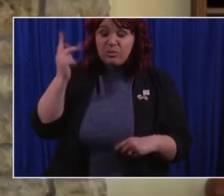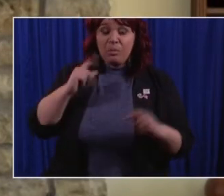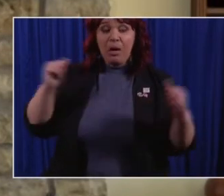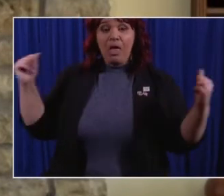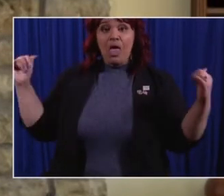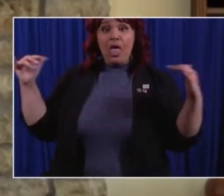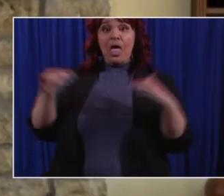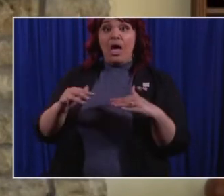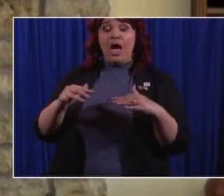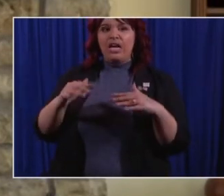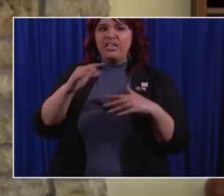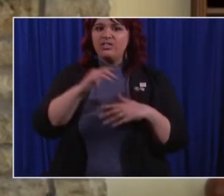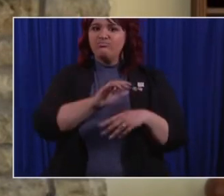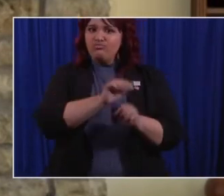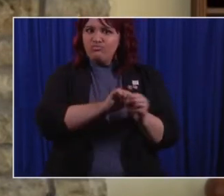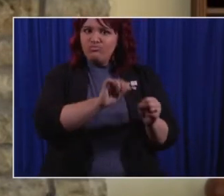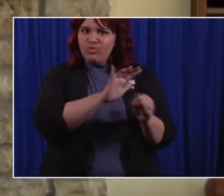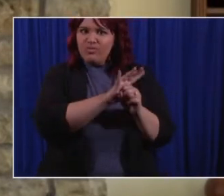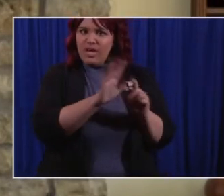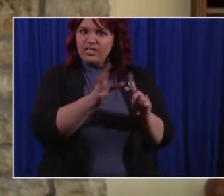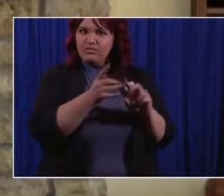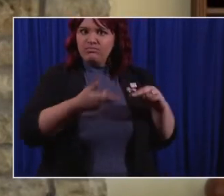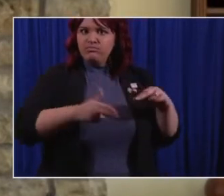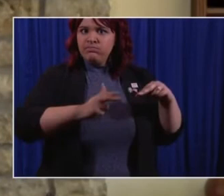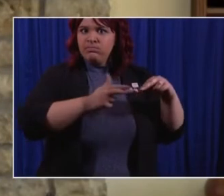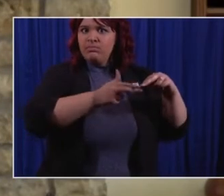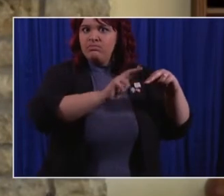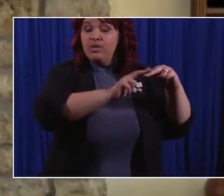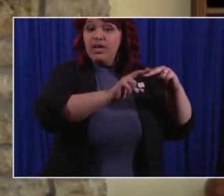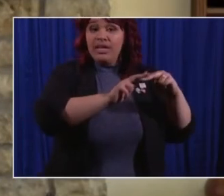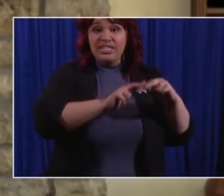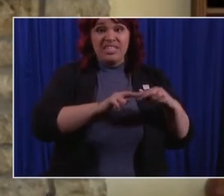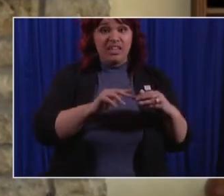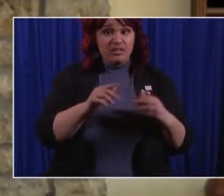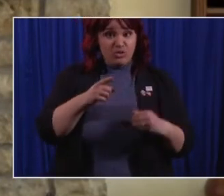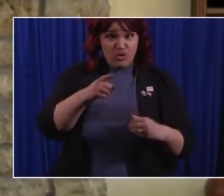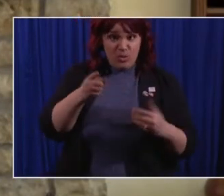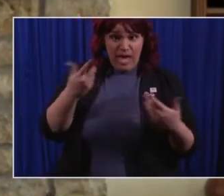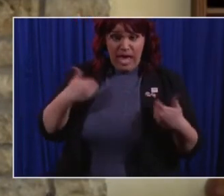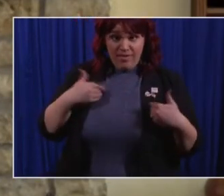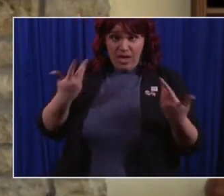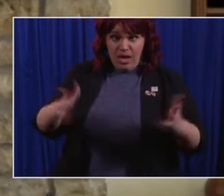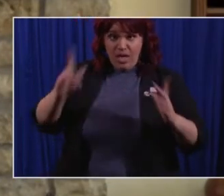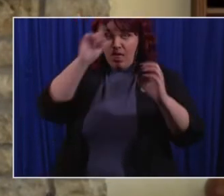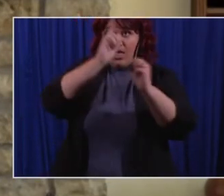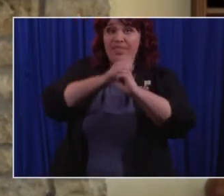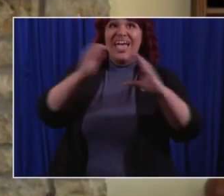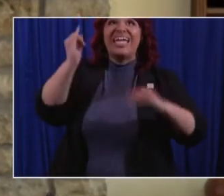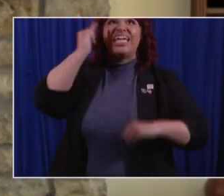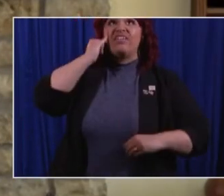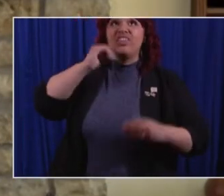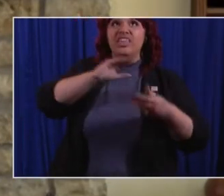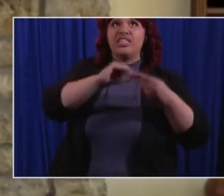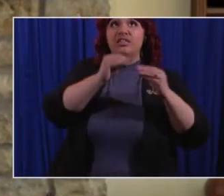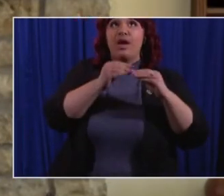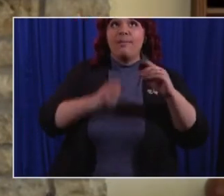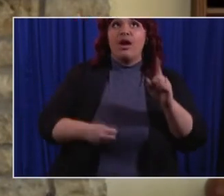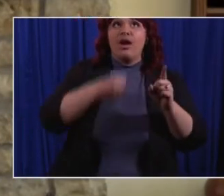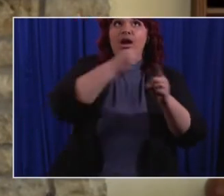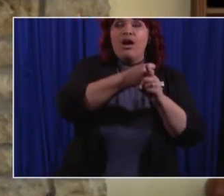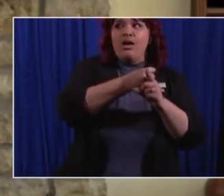do you have a threshold at which you might rescind these numbers of crowds, the 25% for indoors and 30% for